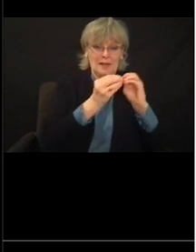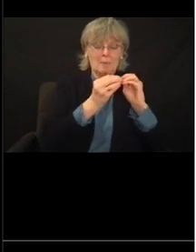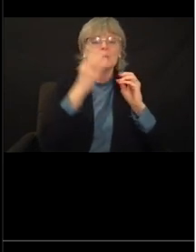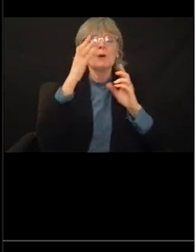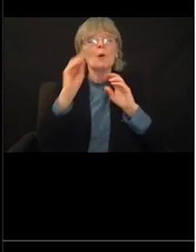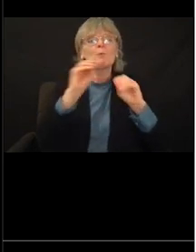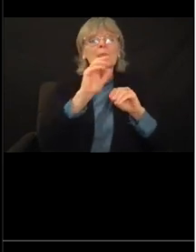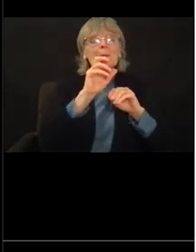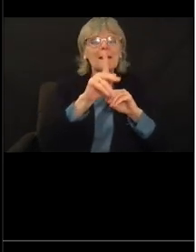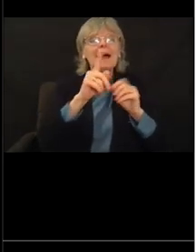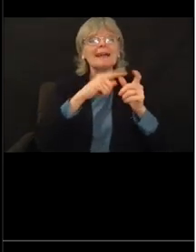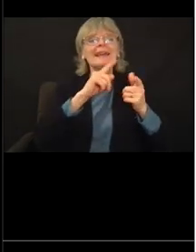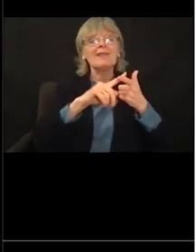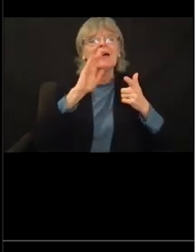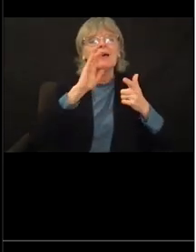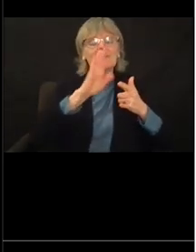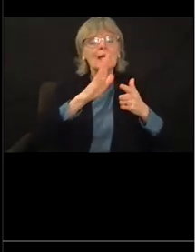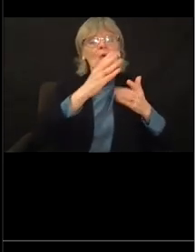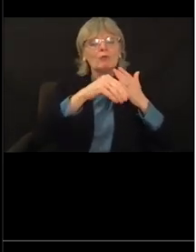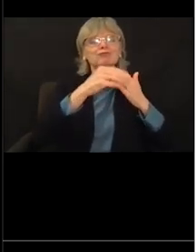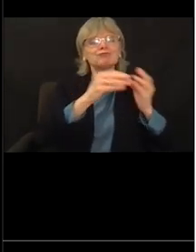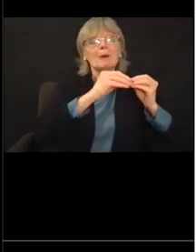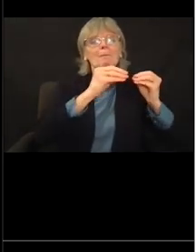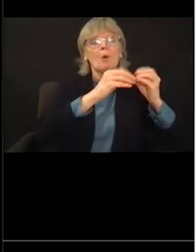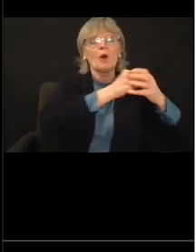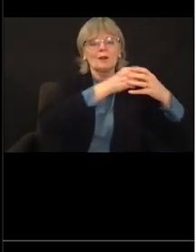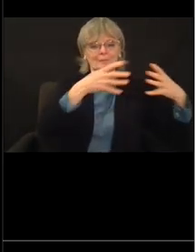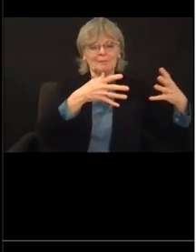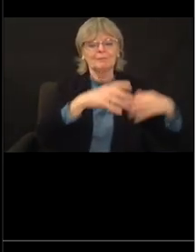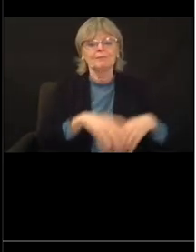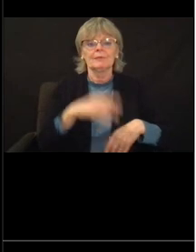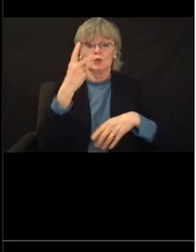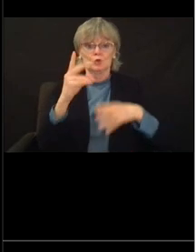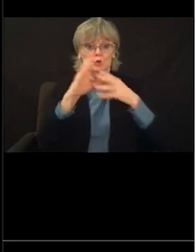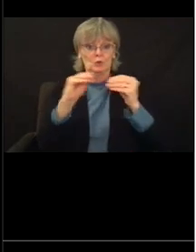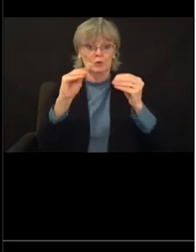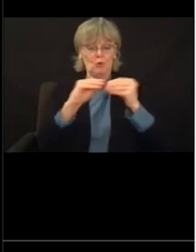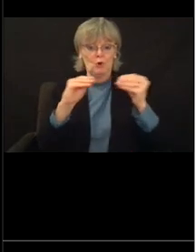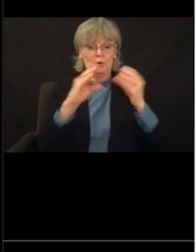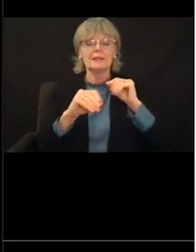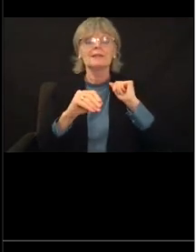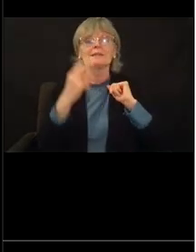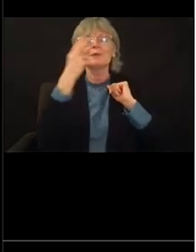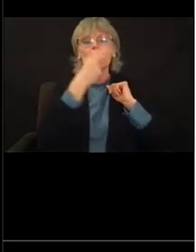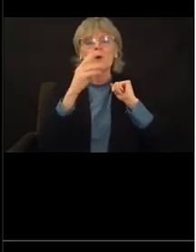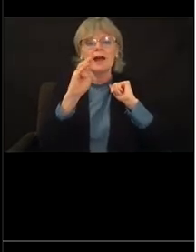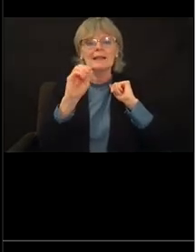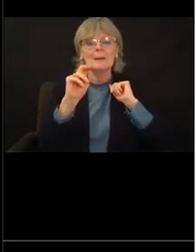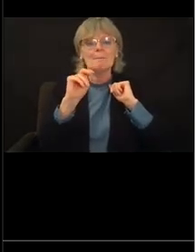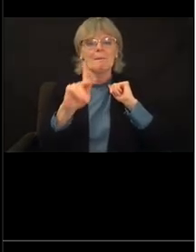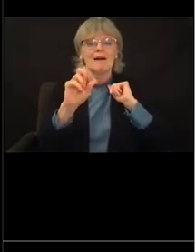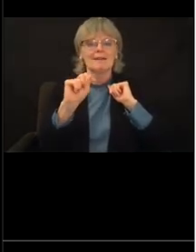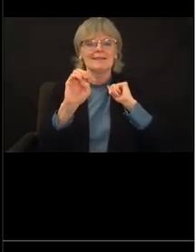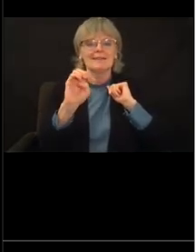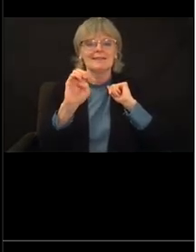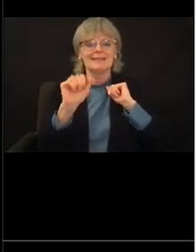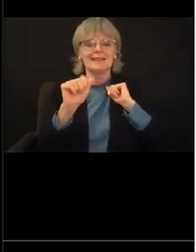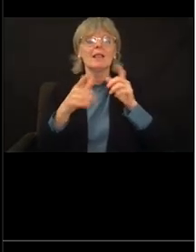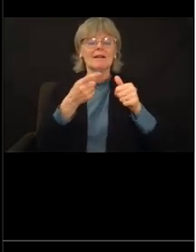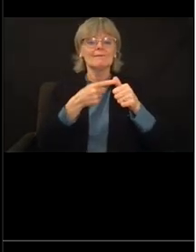So today I'm actually going to share with you two stories, two Hawaiian monk seal stories. The first one is the story